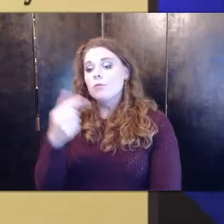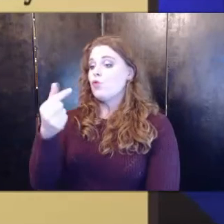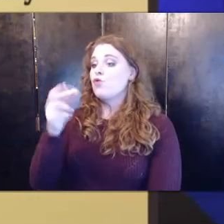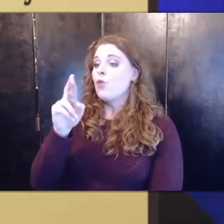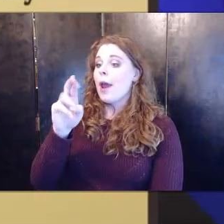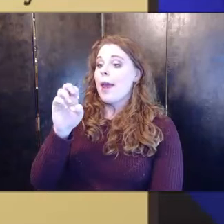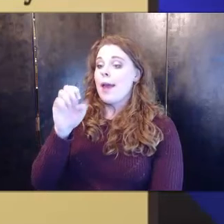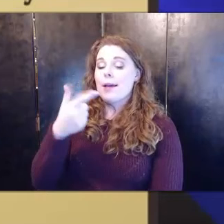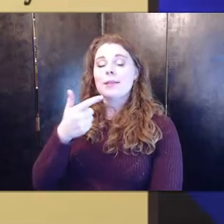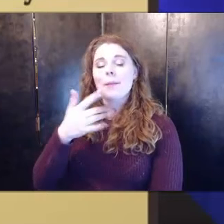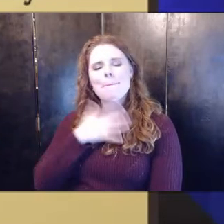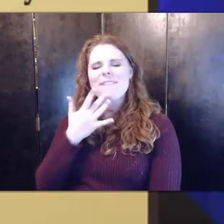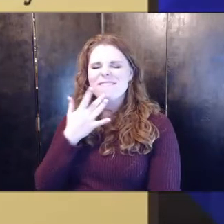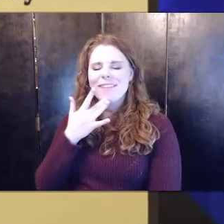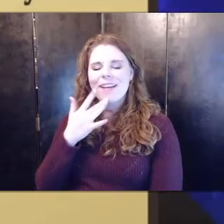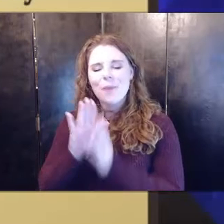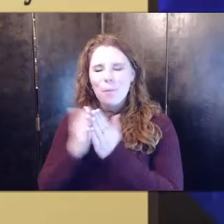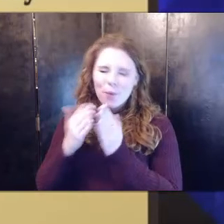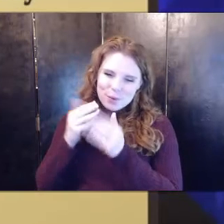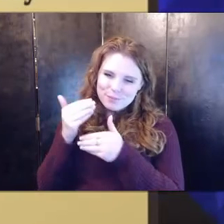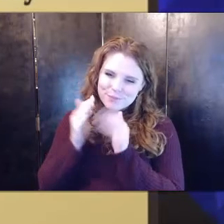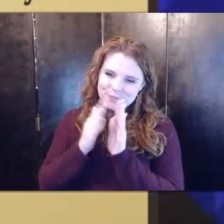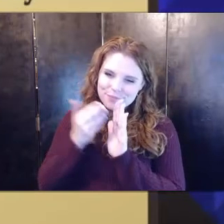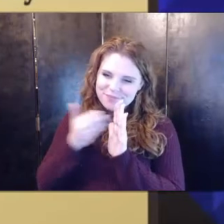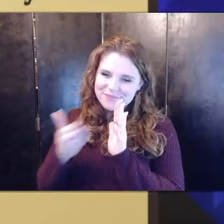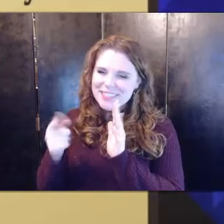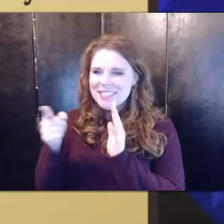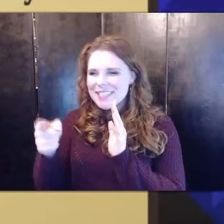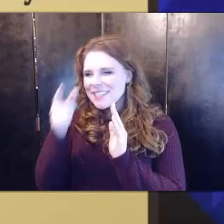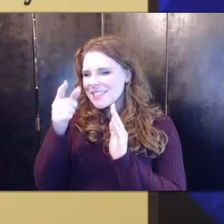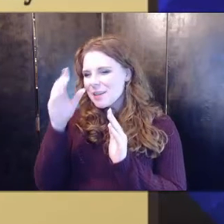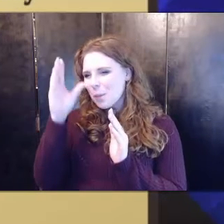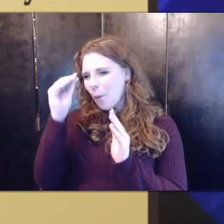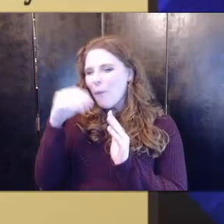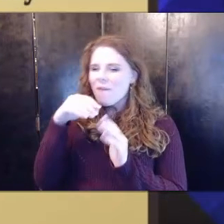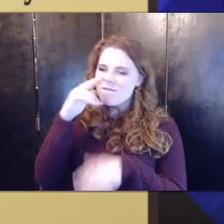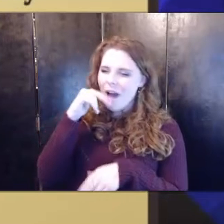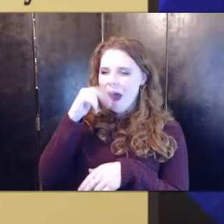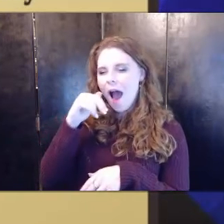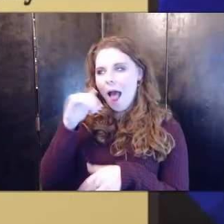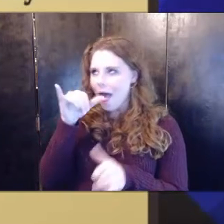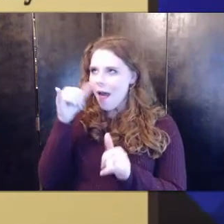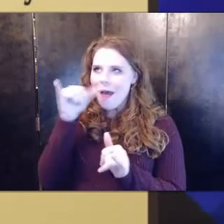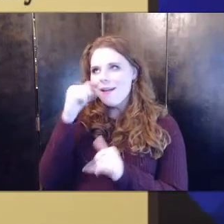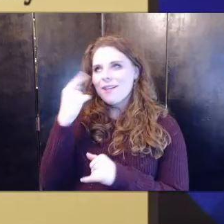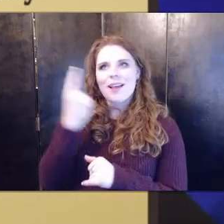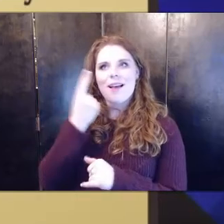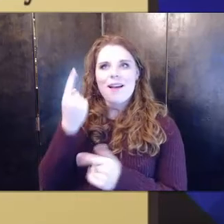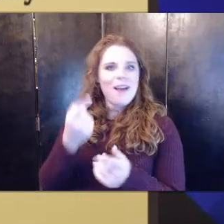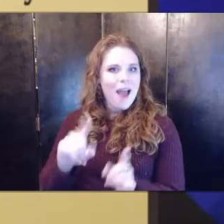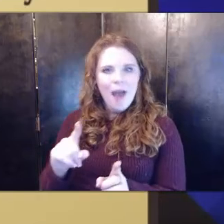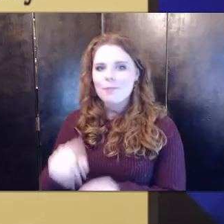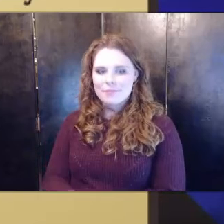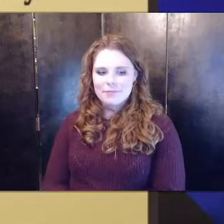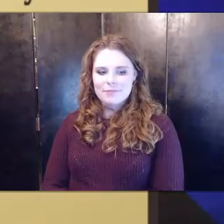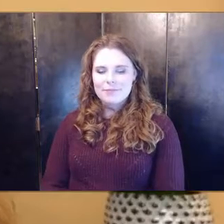Kid. It is one of my favorite book series. He is funny and goofy, and he always has something going on.